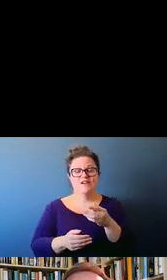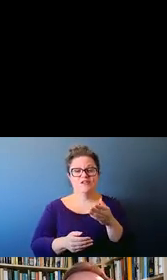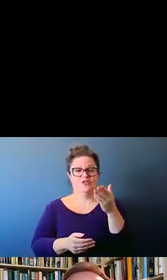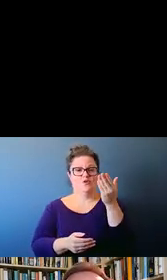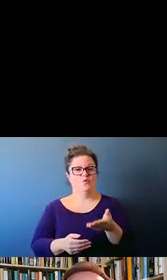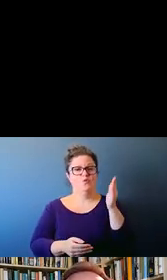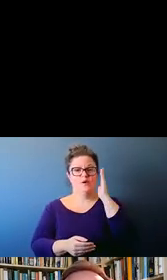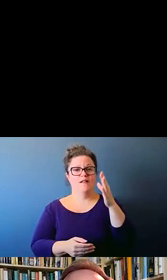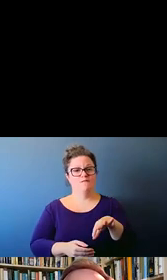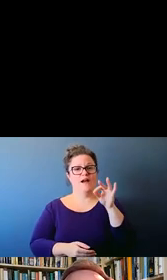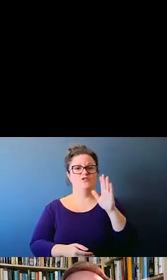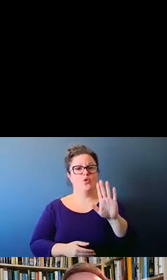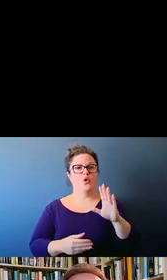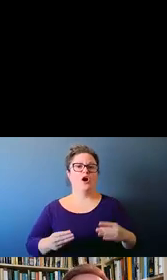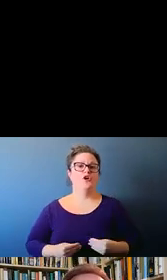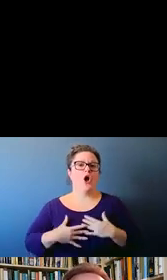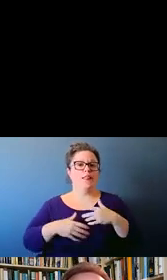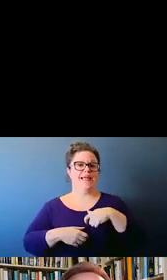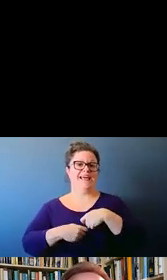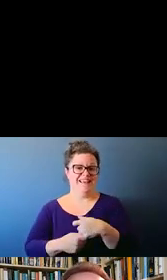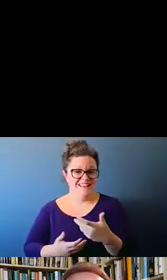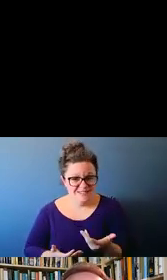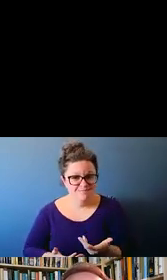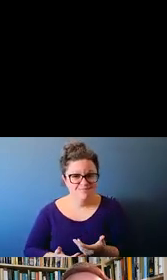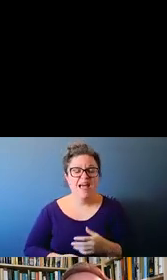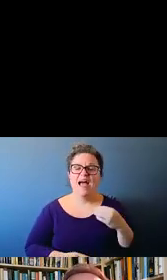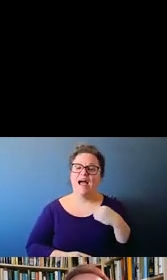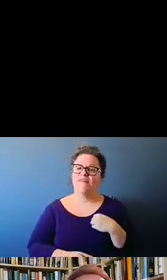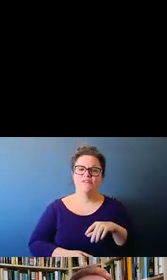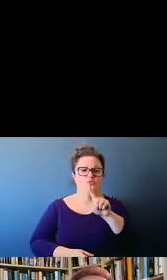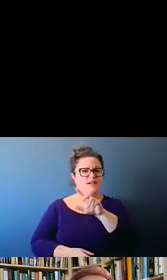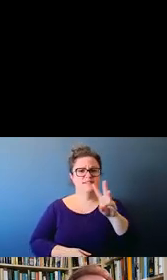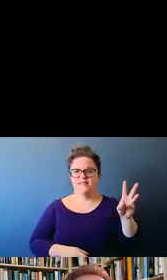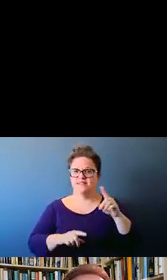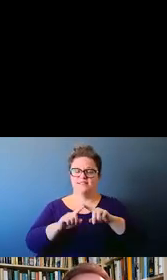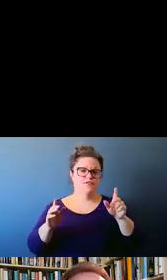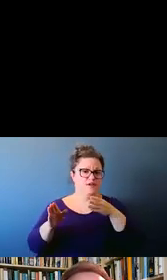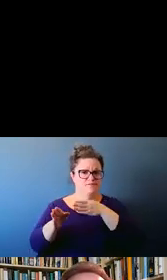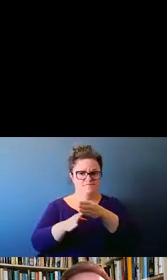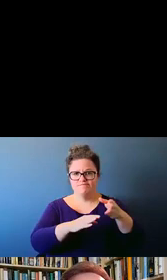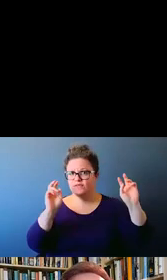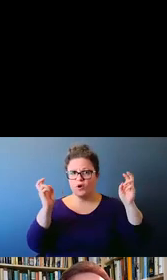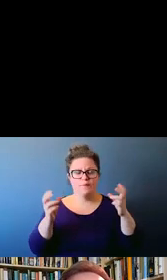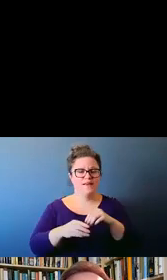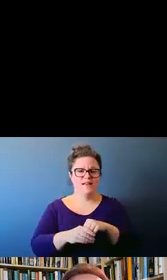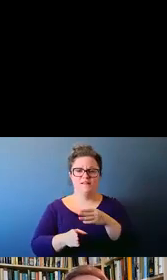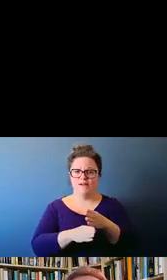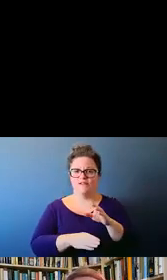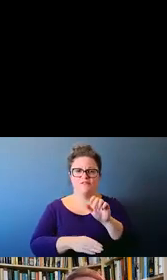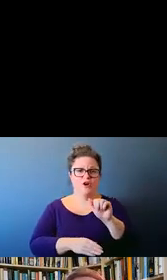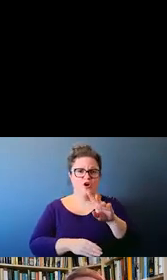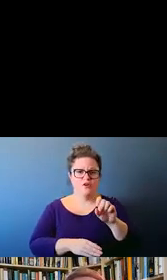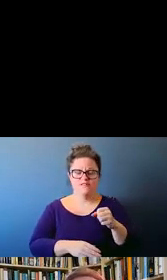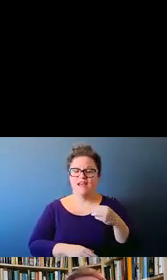in your studies. We've got 26 areas of study to choose from in the Faculty of Arts. And for those of you who are just starting out, we have